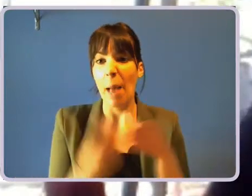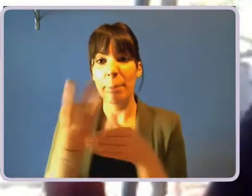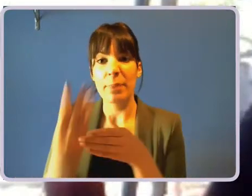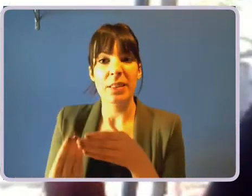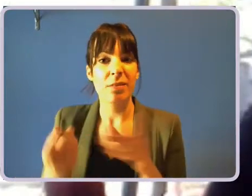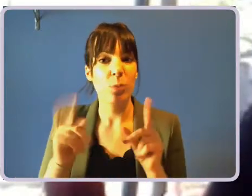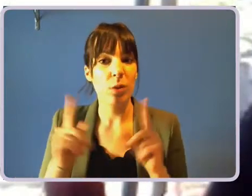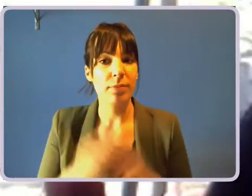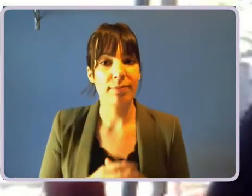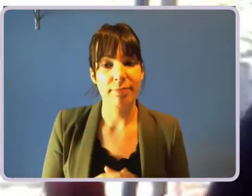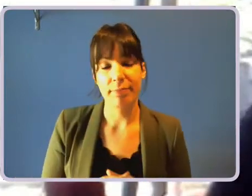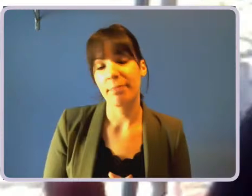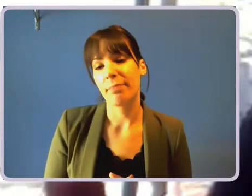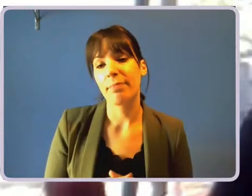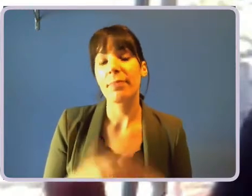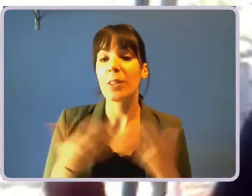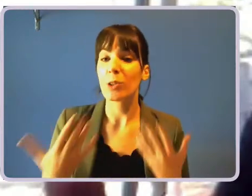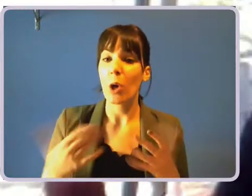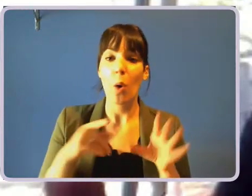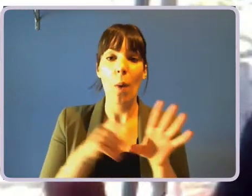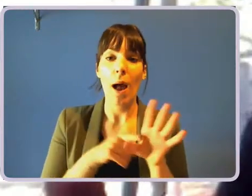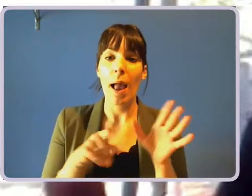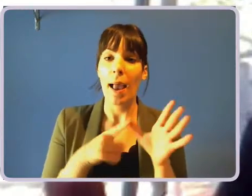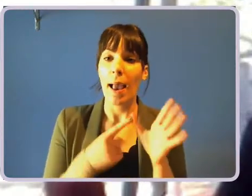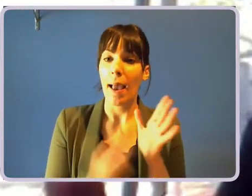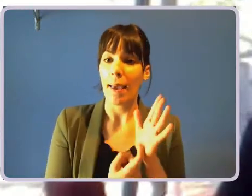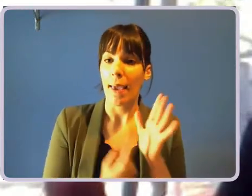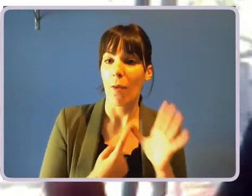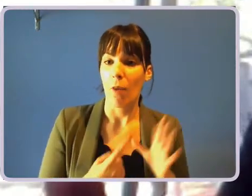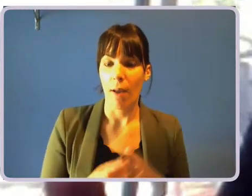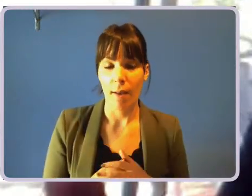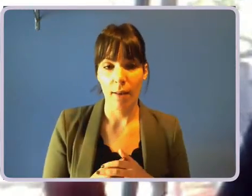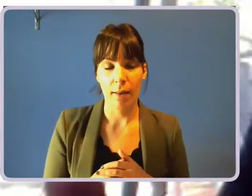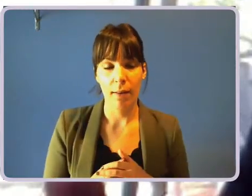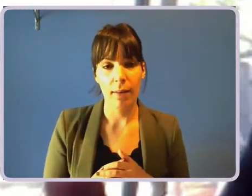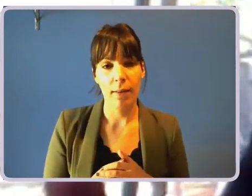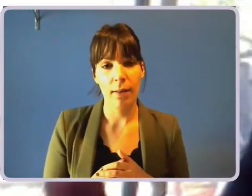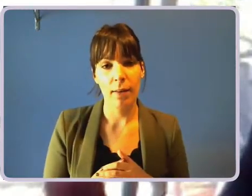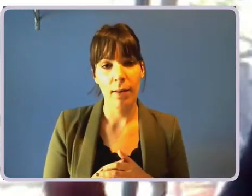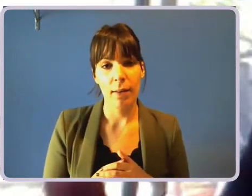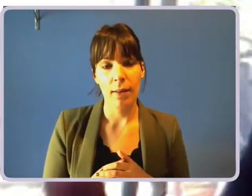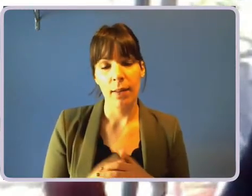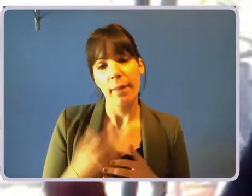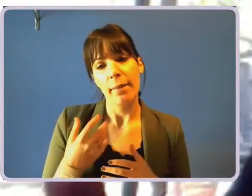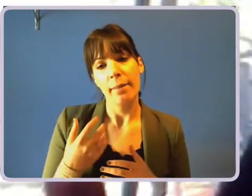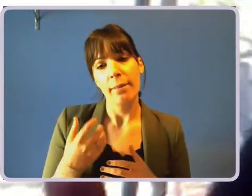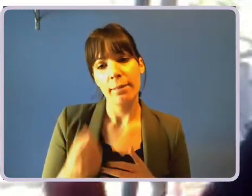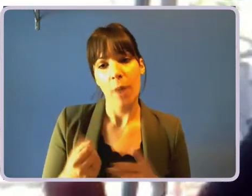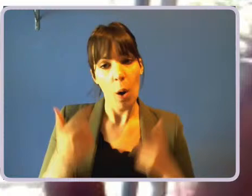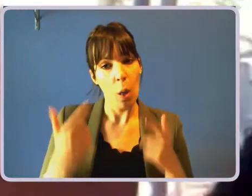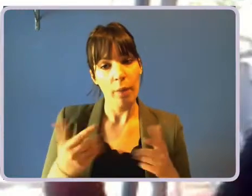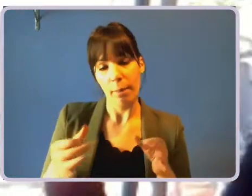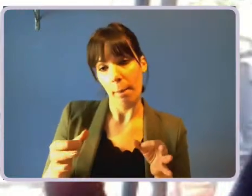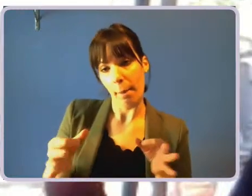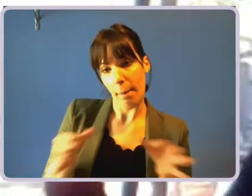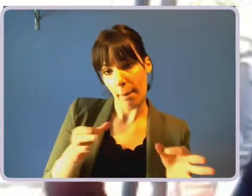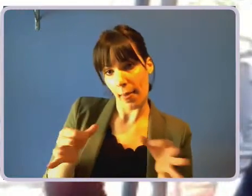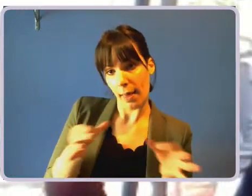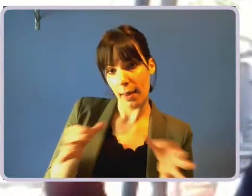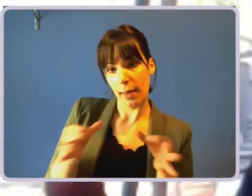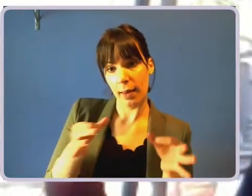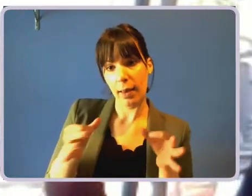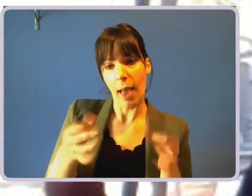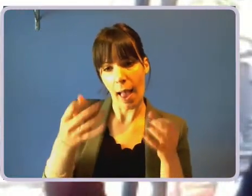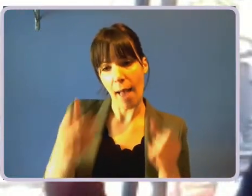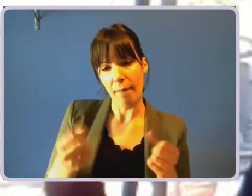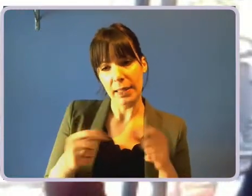at Yarra, a lot of the planning, I suppose, there are different stages to